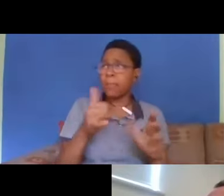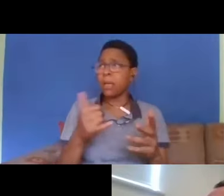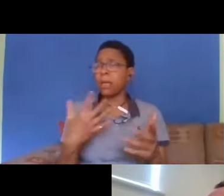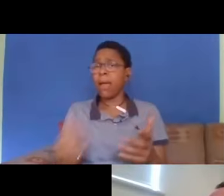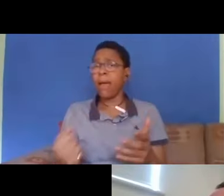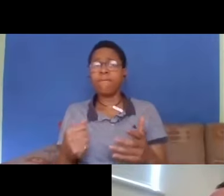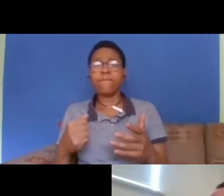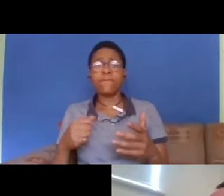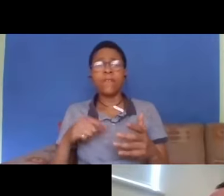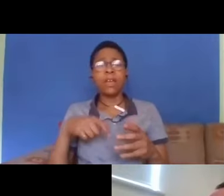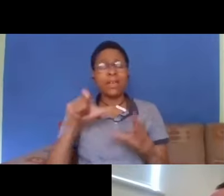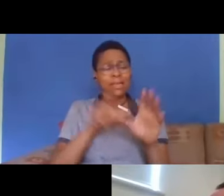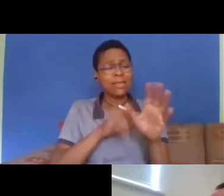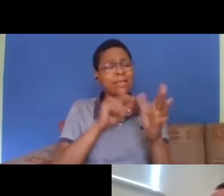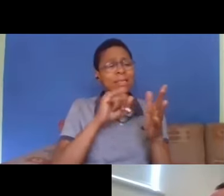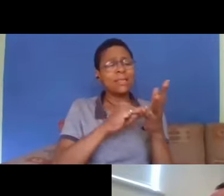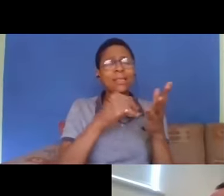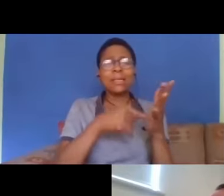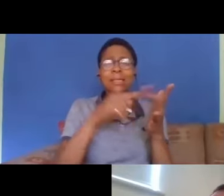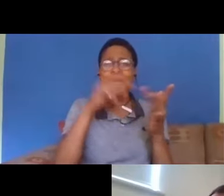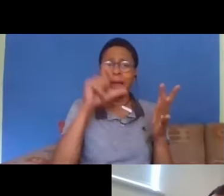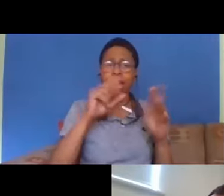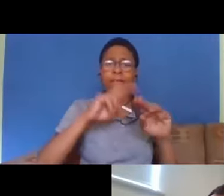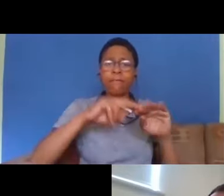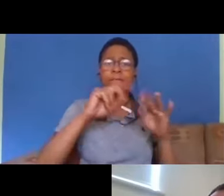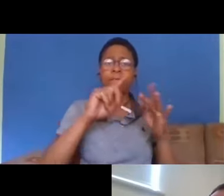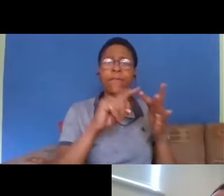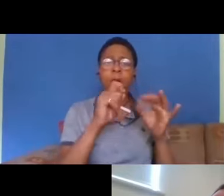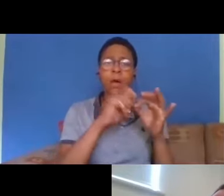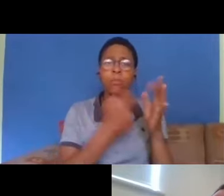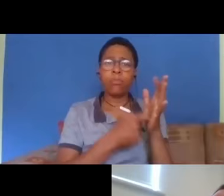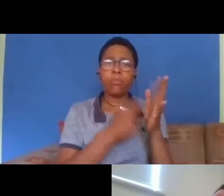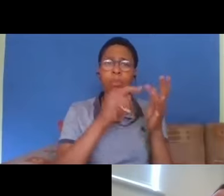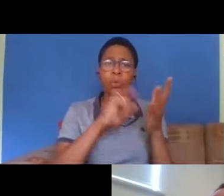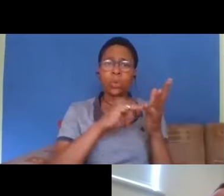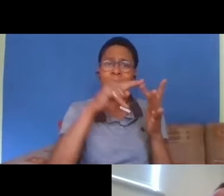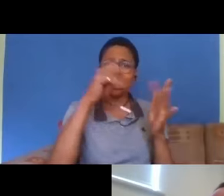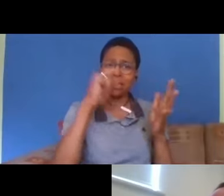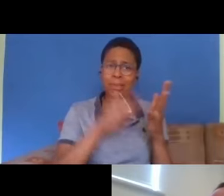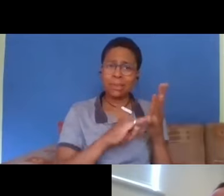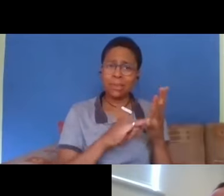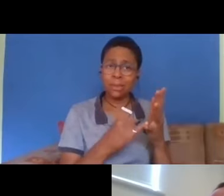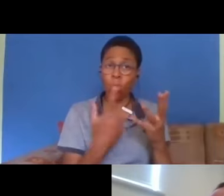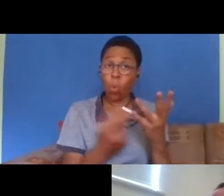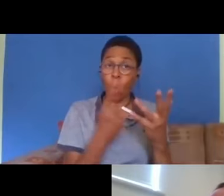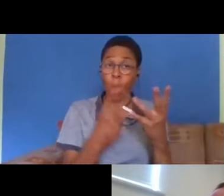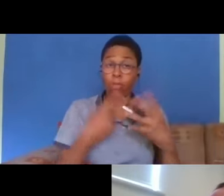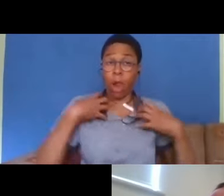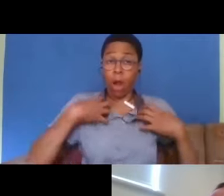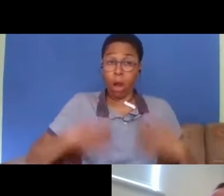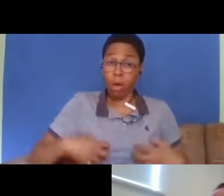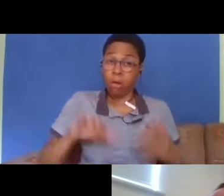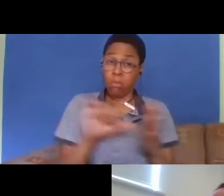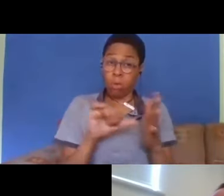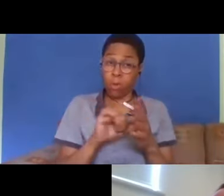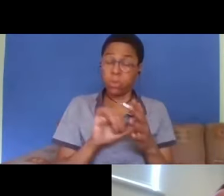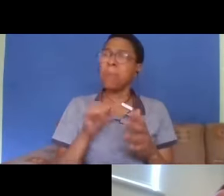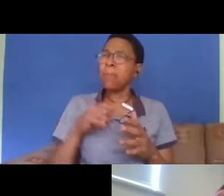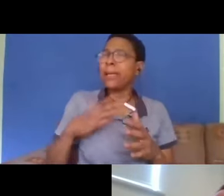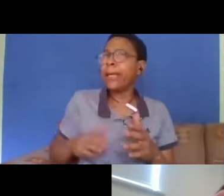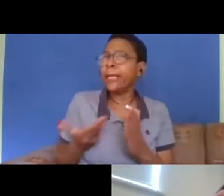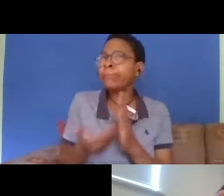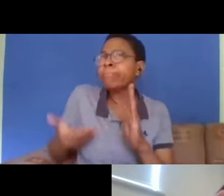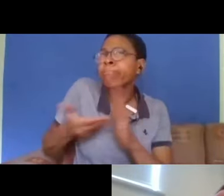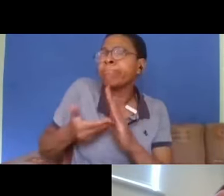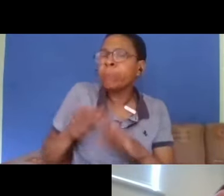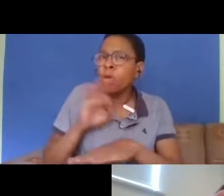cystic fibrosis or any other chronic lung condition, may need further guidance and medical advice on it. But